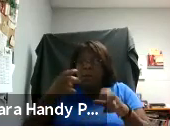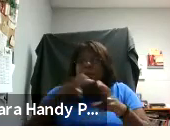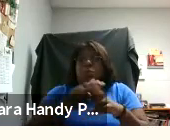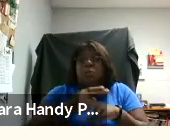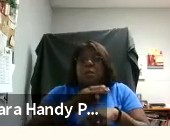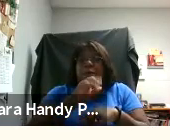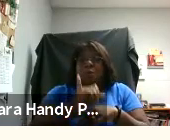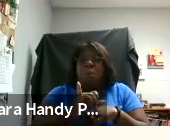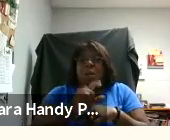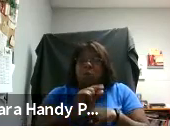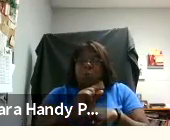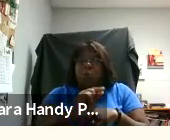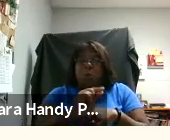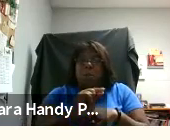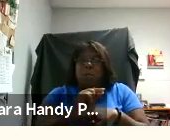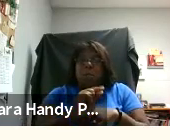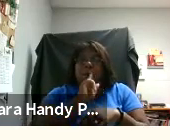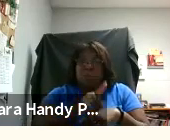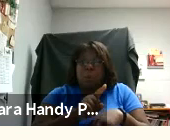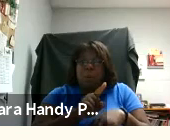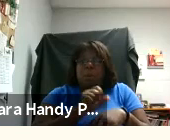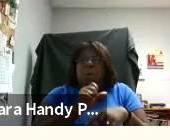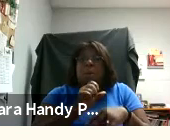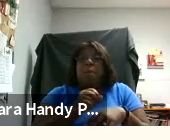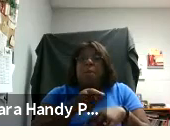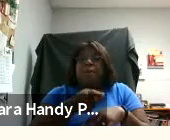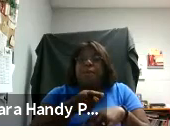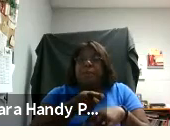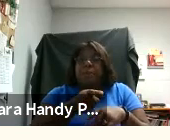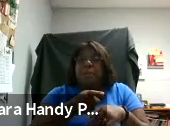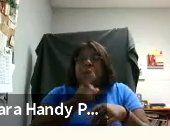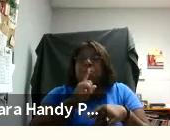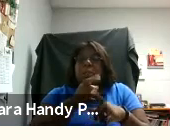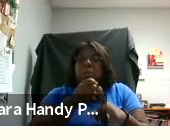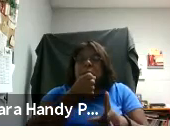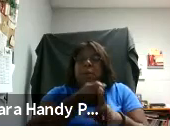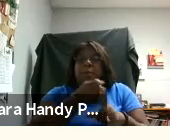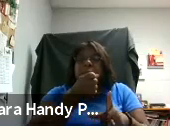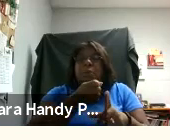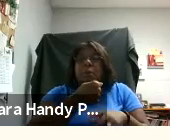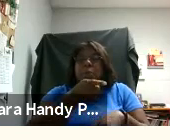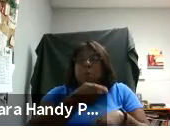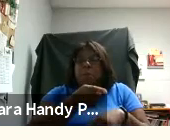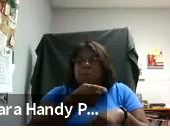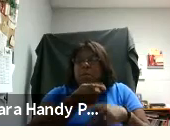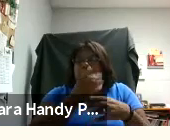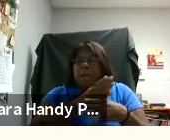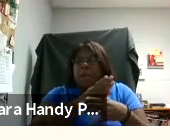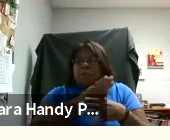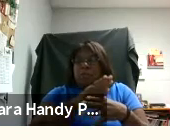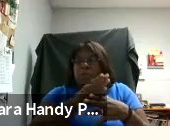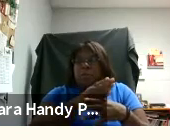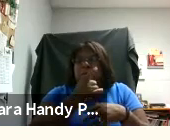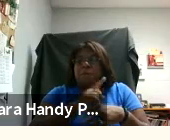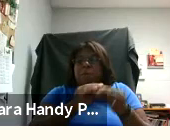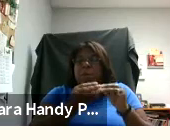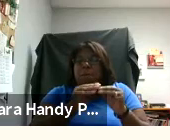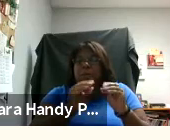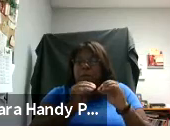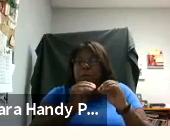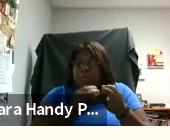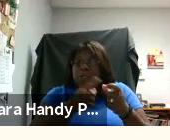year 20 actual. It did impact the rolling average for a number of organizations. And